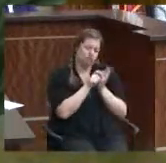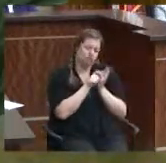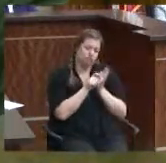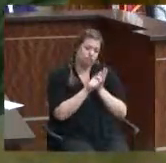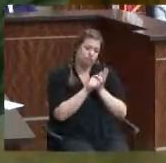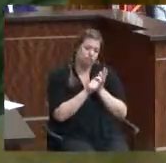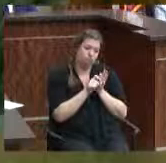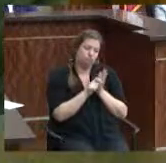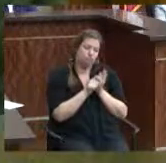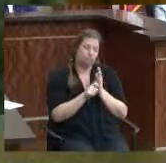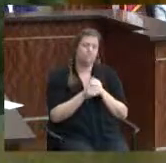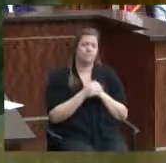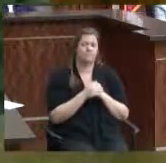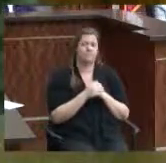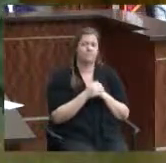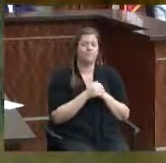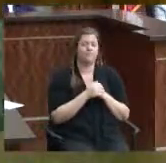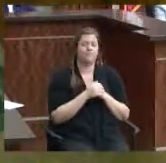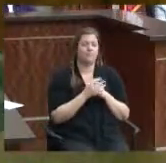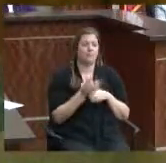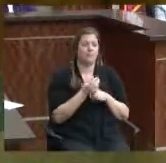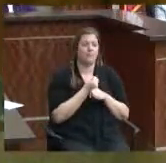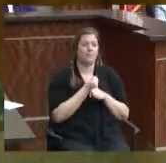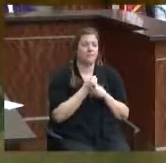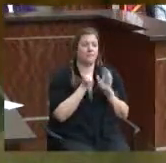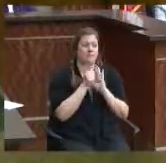get the minutes from Ms. Rao.